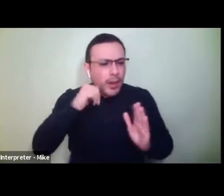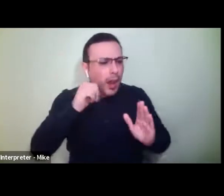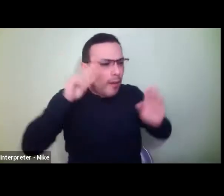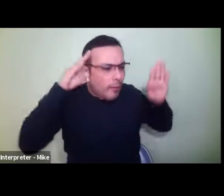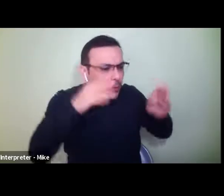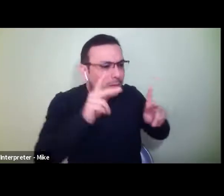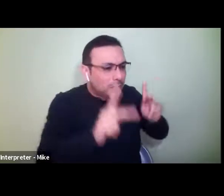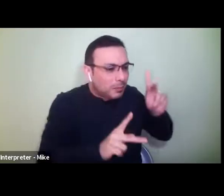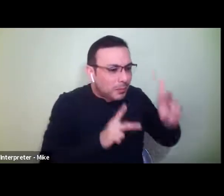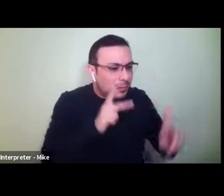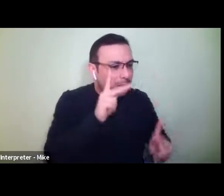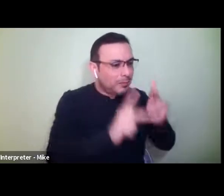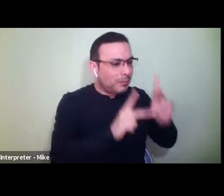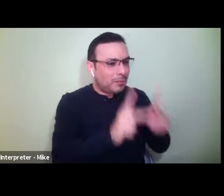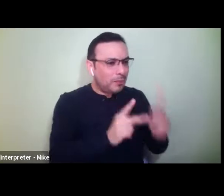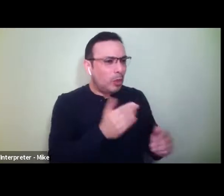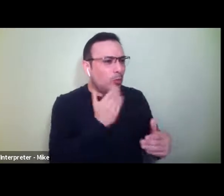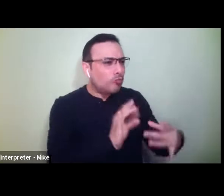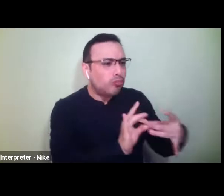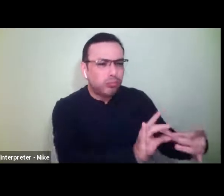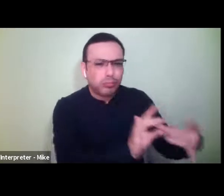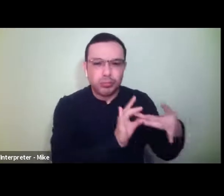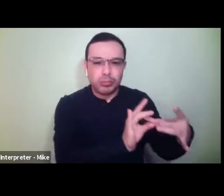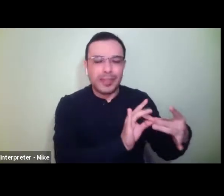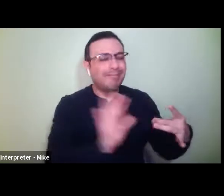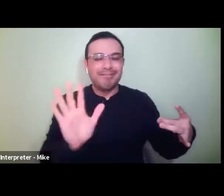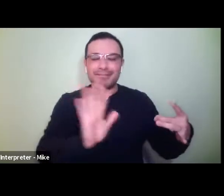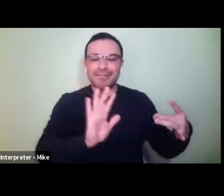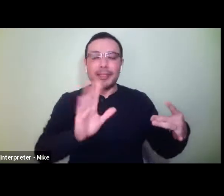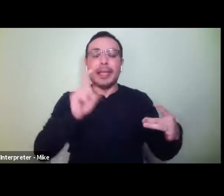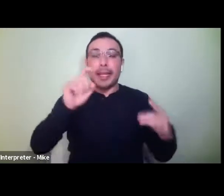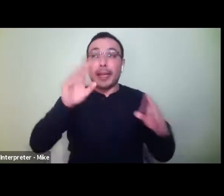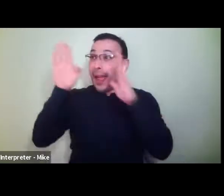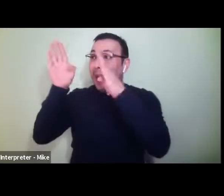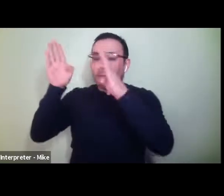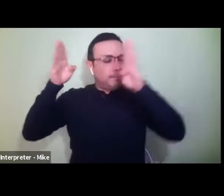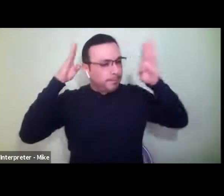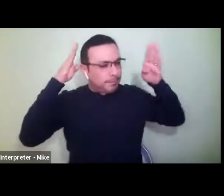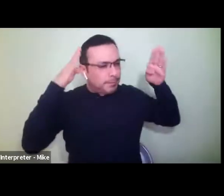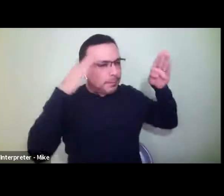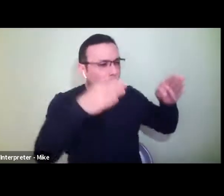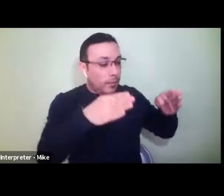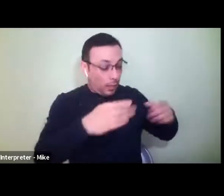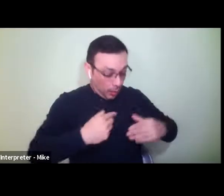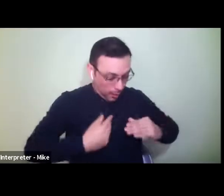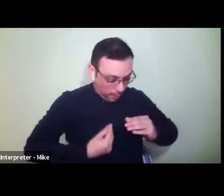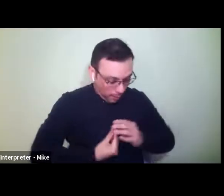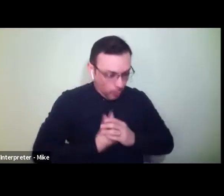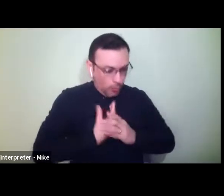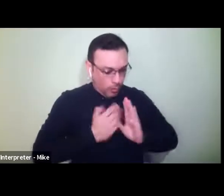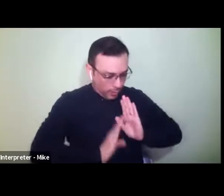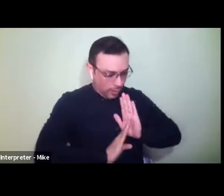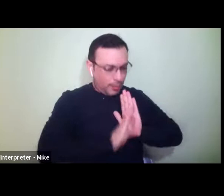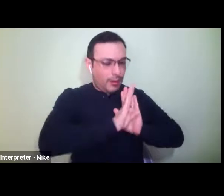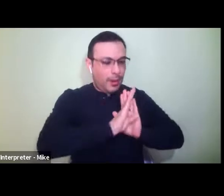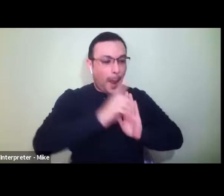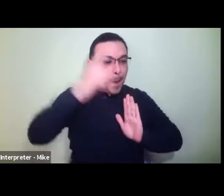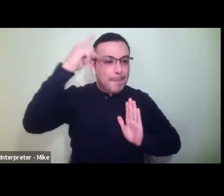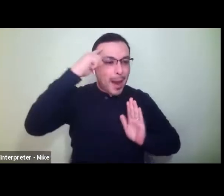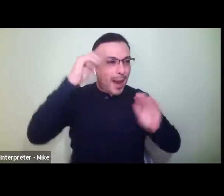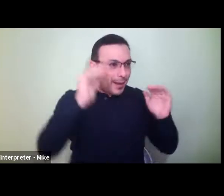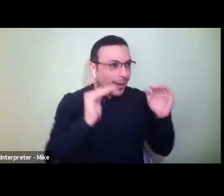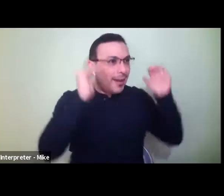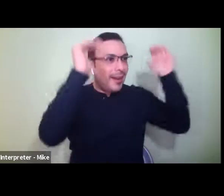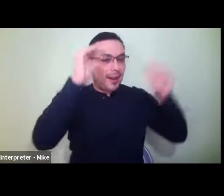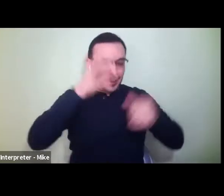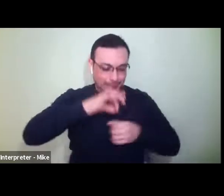the most important achievements are those that happen inside our hearts, spirits, and minds. The old